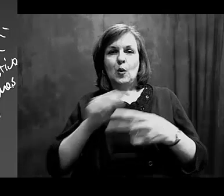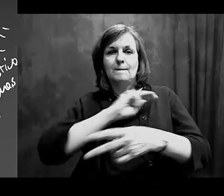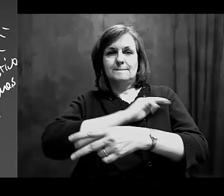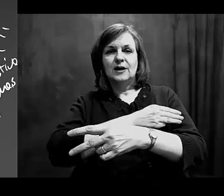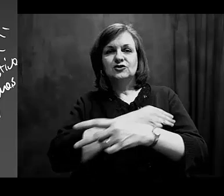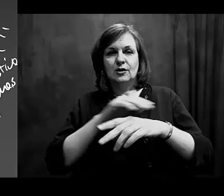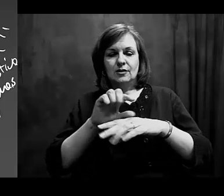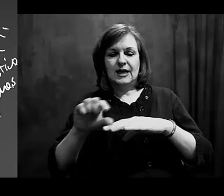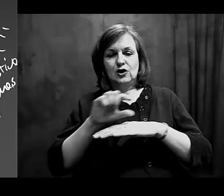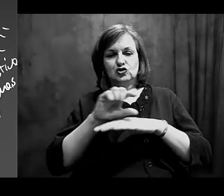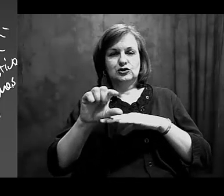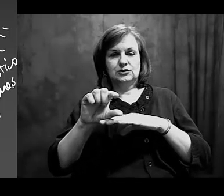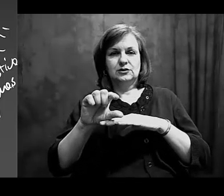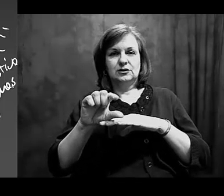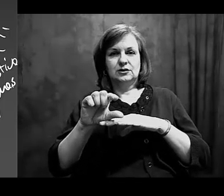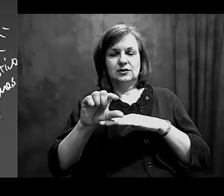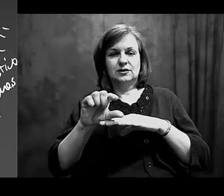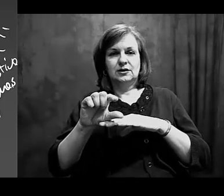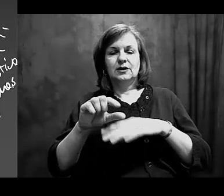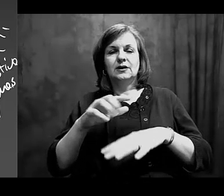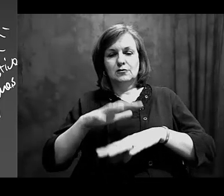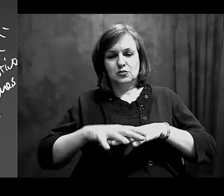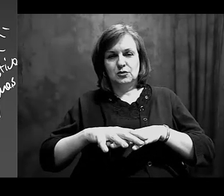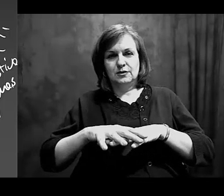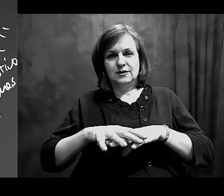to break down things in the small intestine.